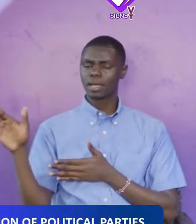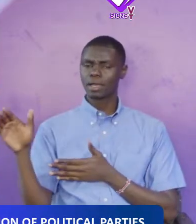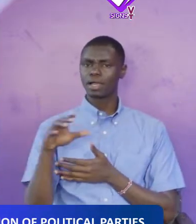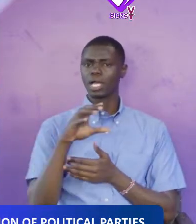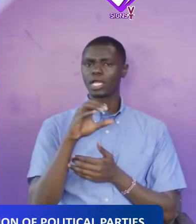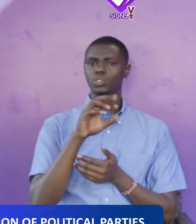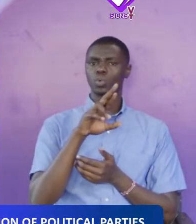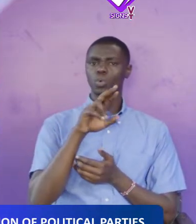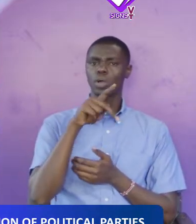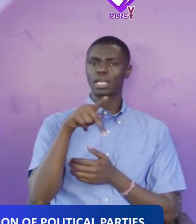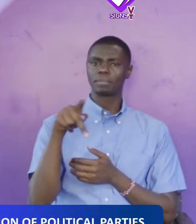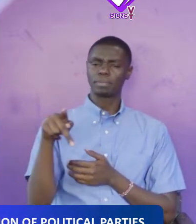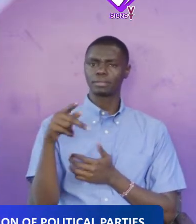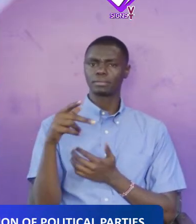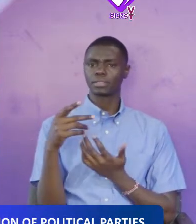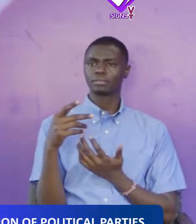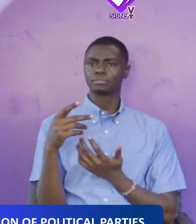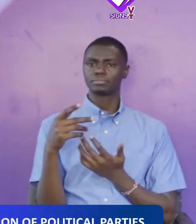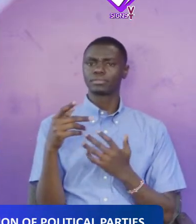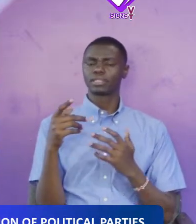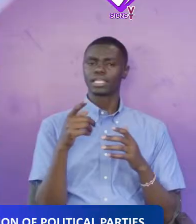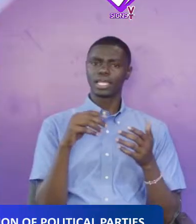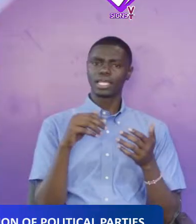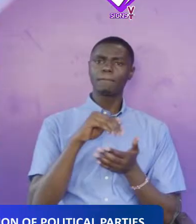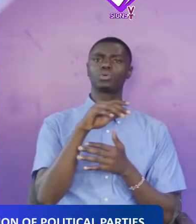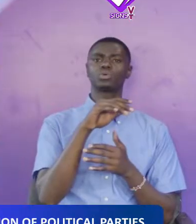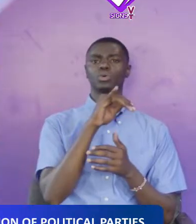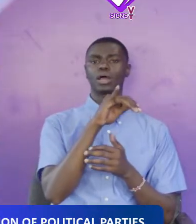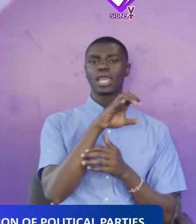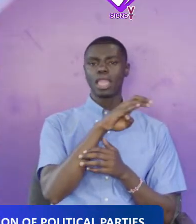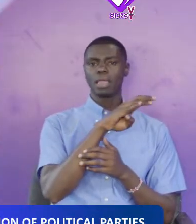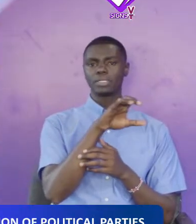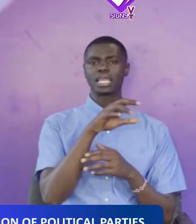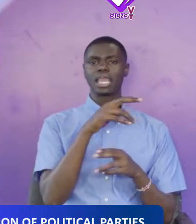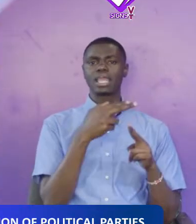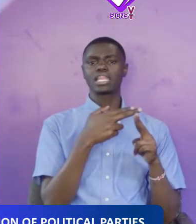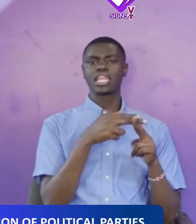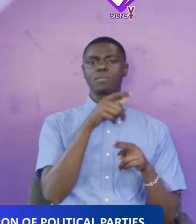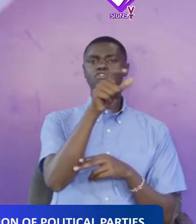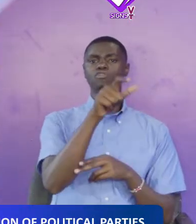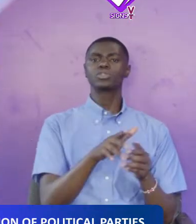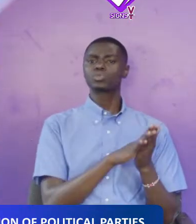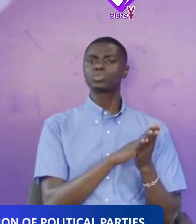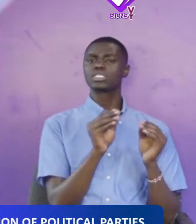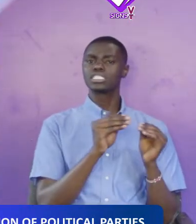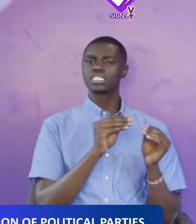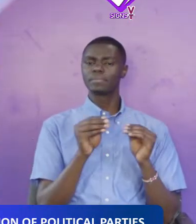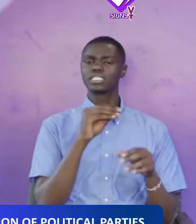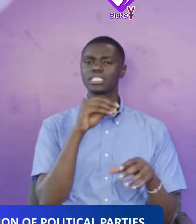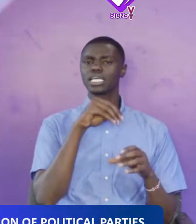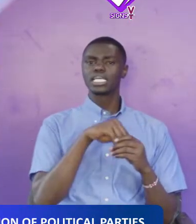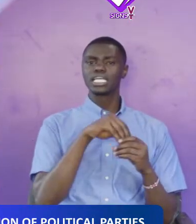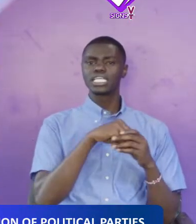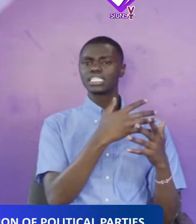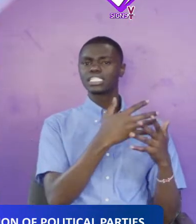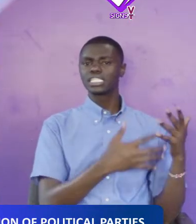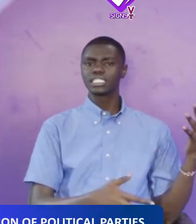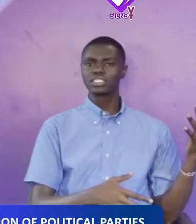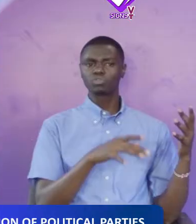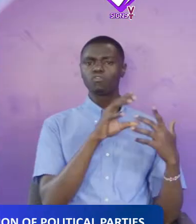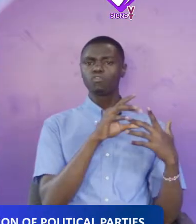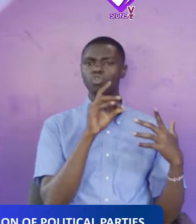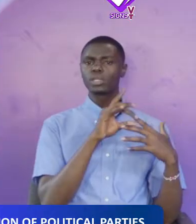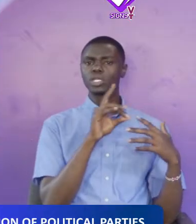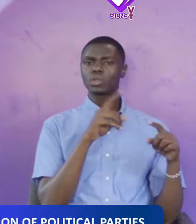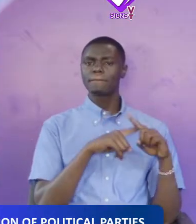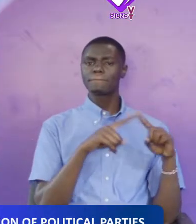the understanding of ORPP and then to IEBC, there were names of persons with disabilities in these lists for nomination. But